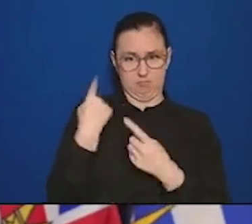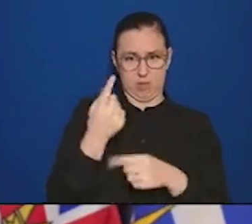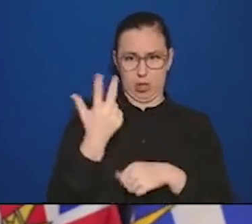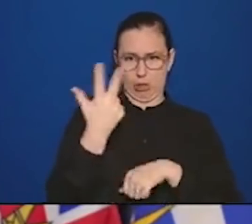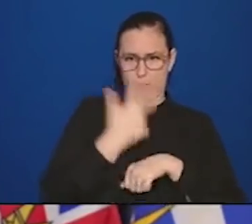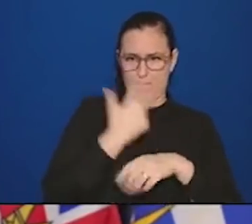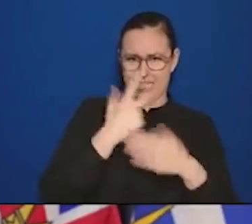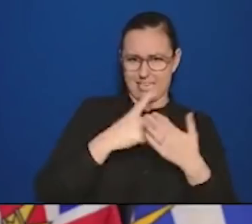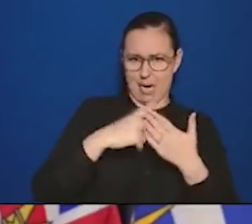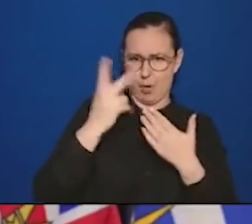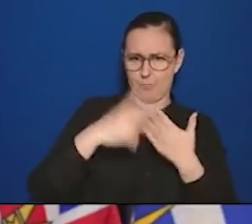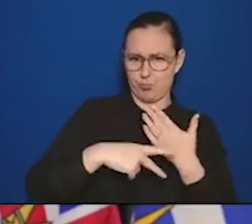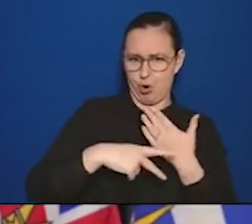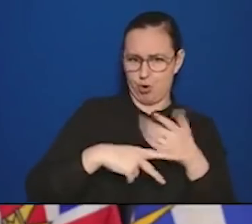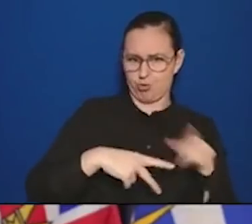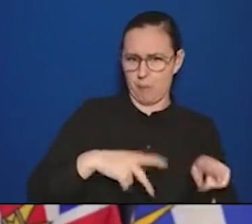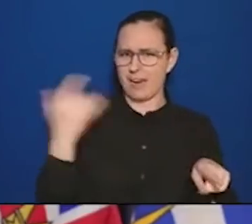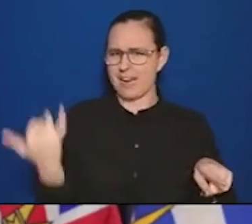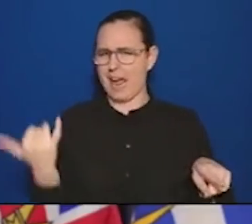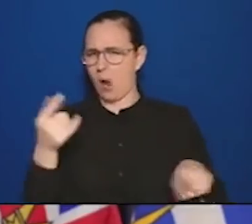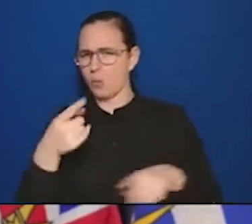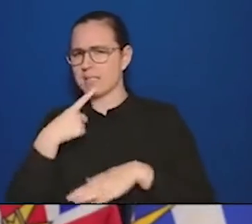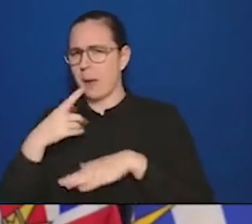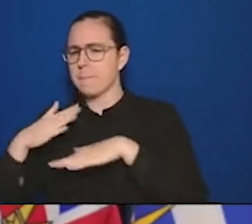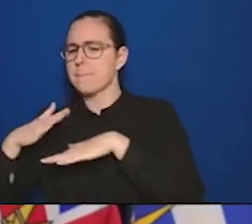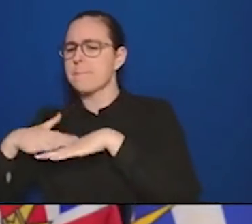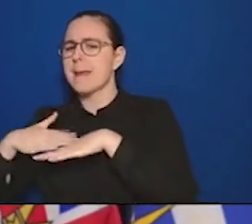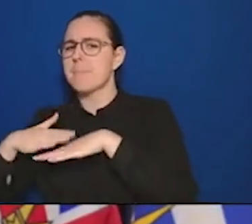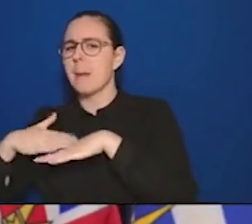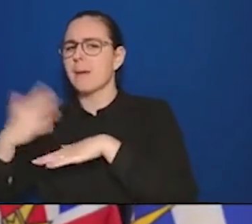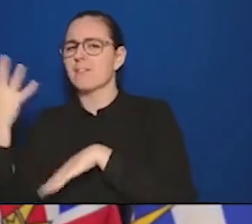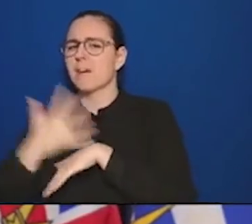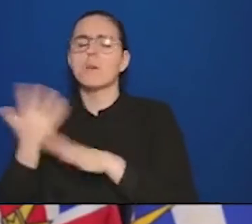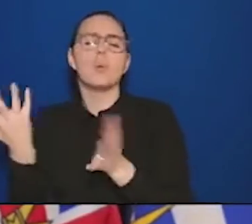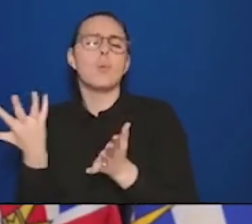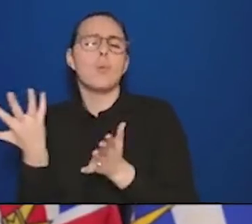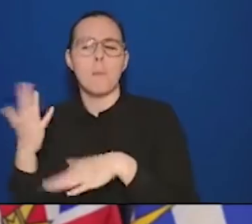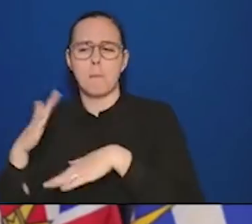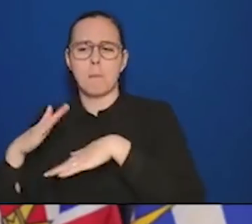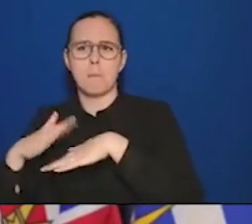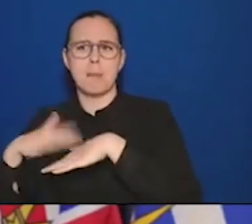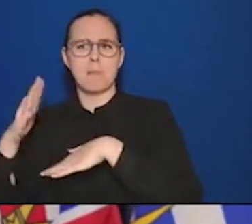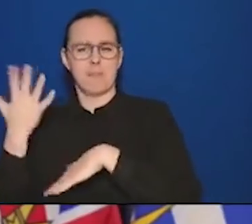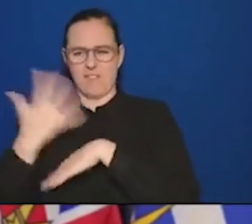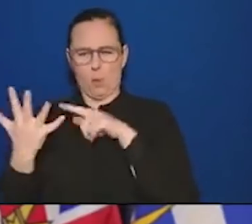mean by that? Thank you for the question. Yes, I think when we